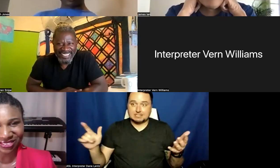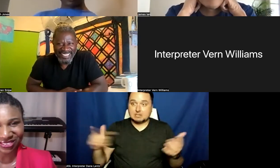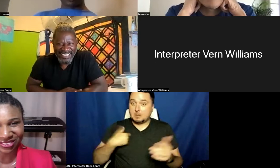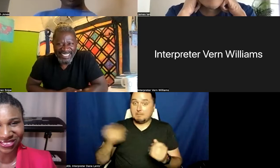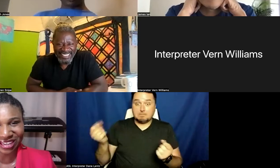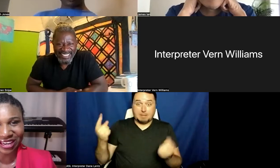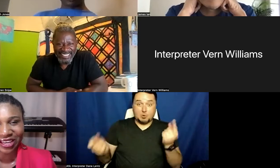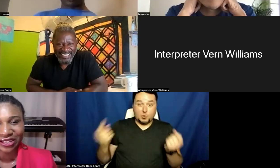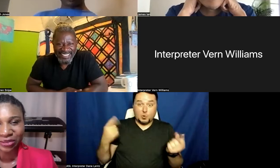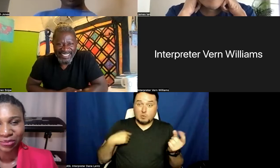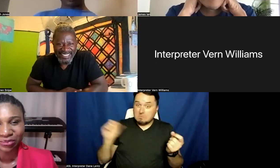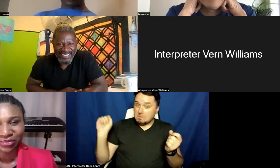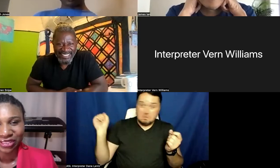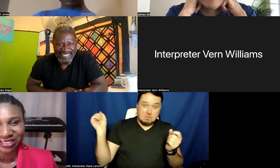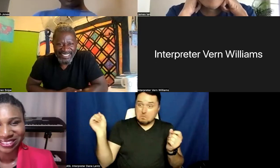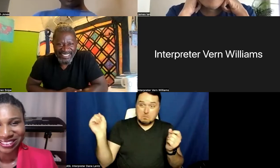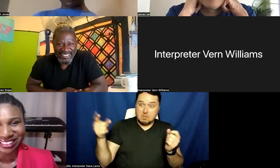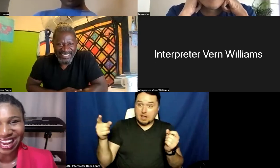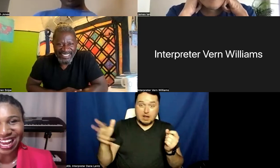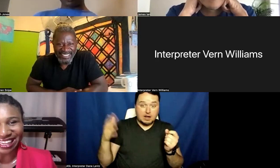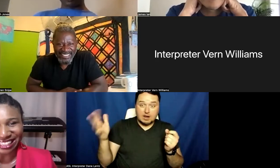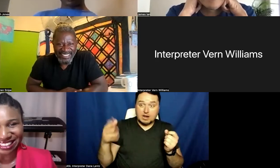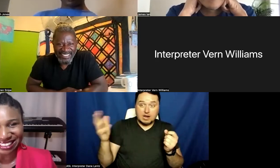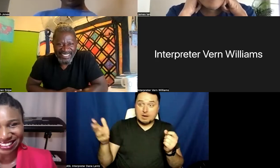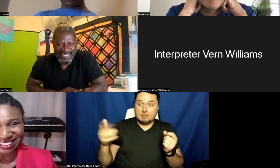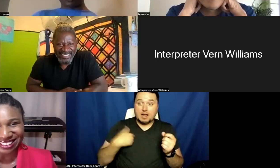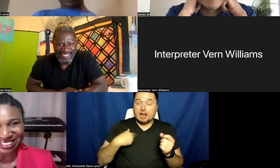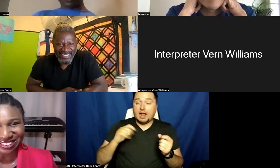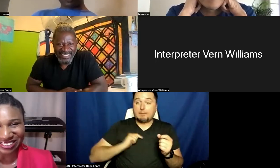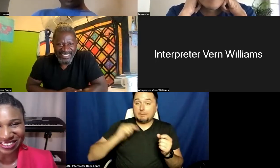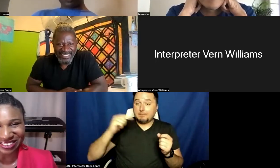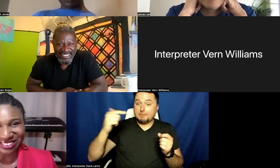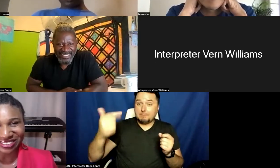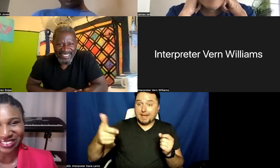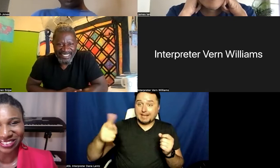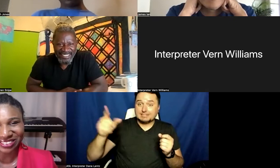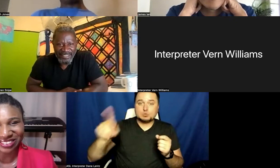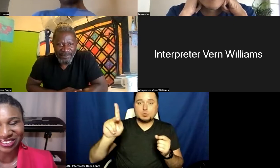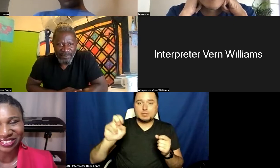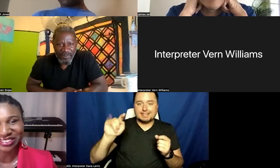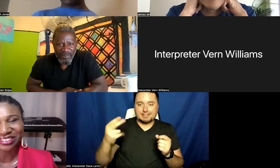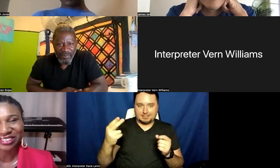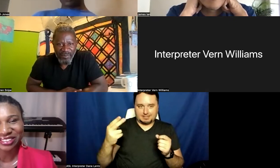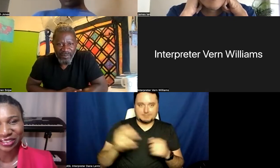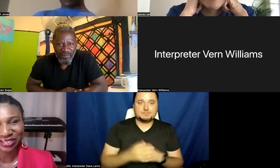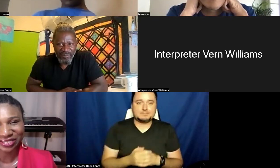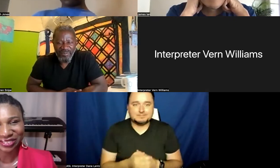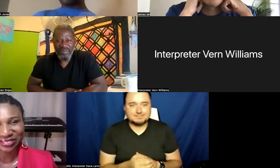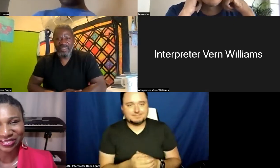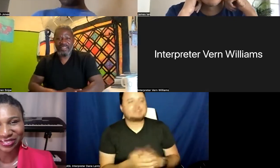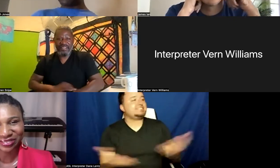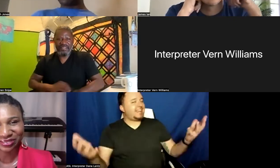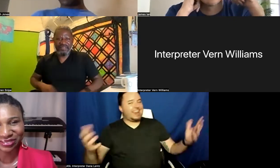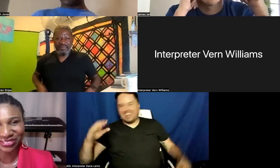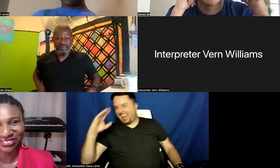popcorn or? Okay. I'm gonna pass it to Keith. Thank you all. I